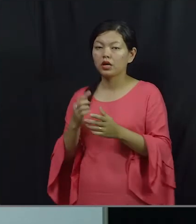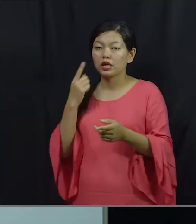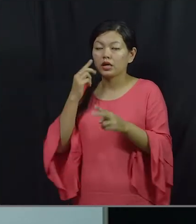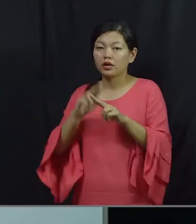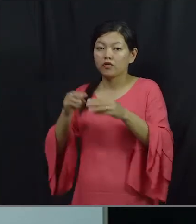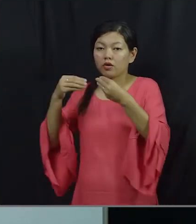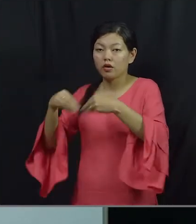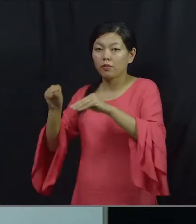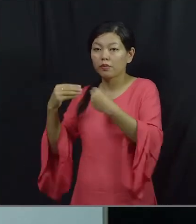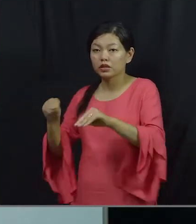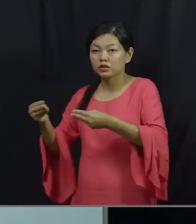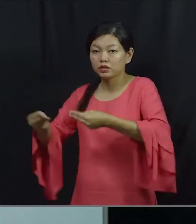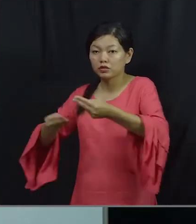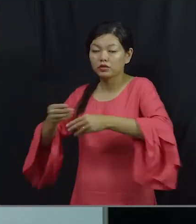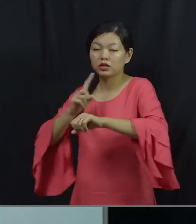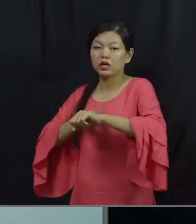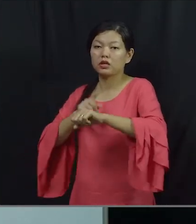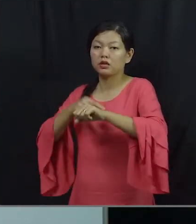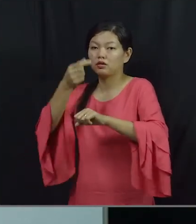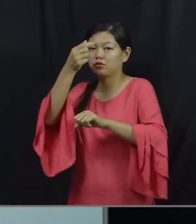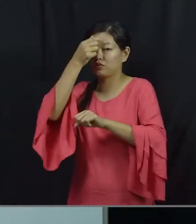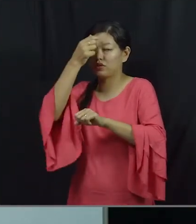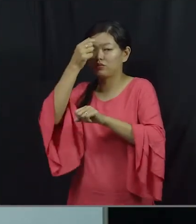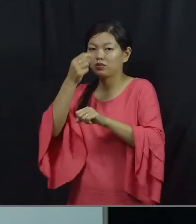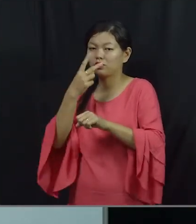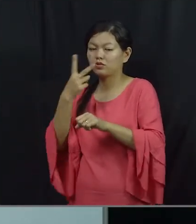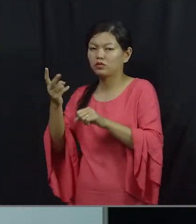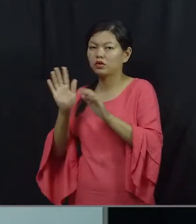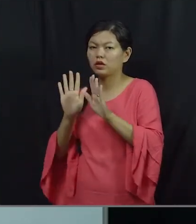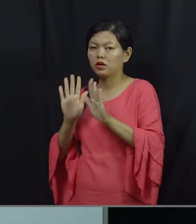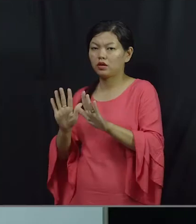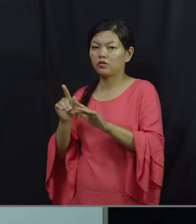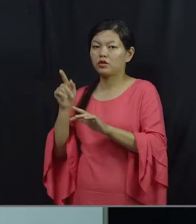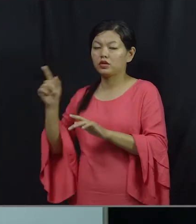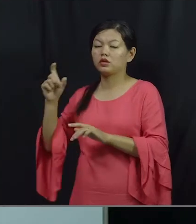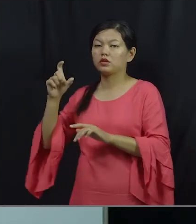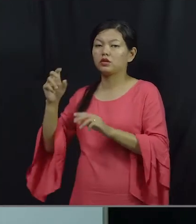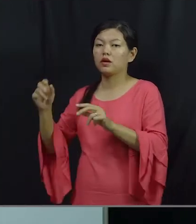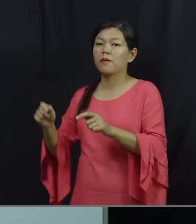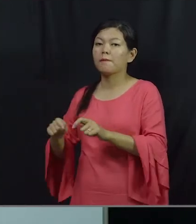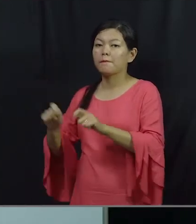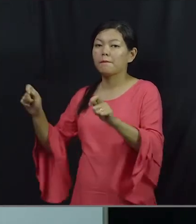problems appearing in the way of trade. You got it, that? So see, now here